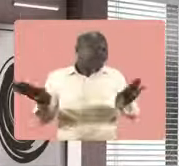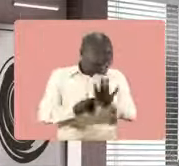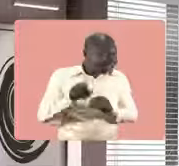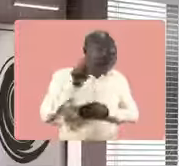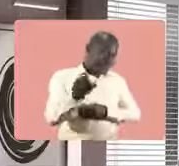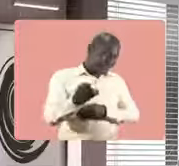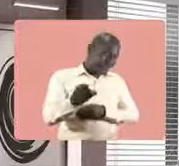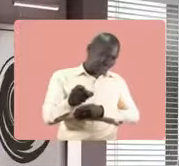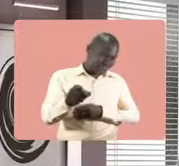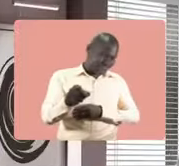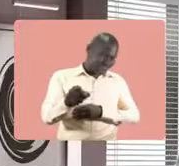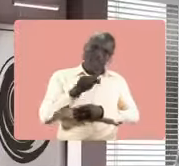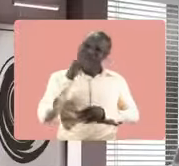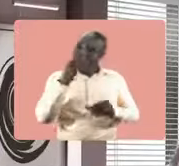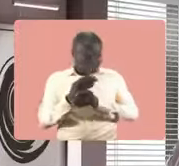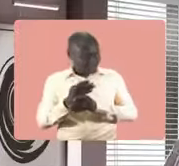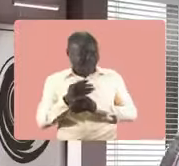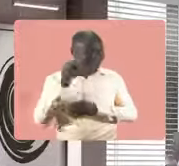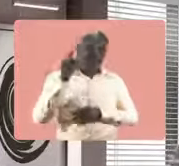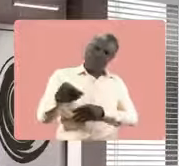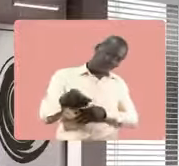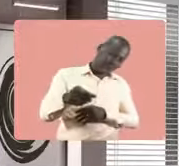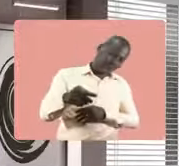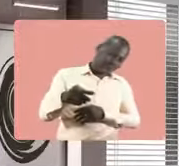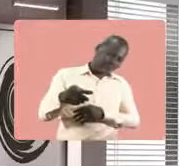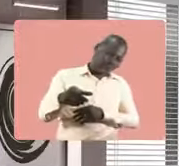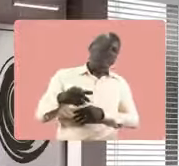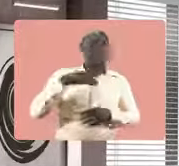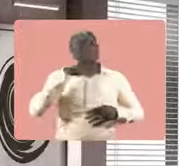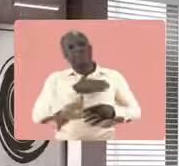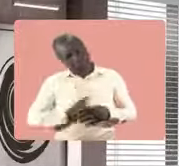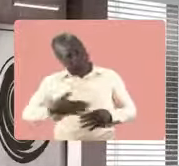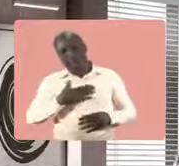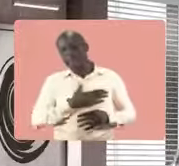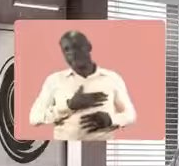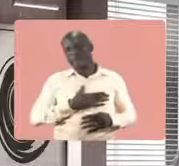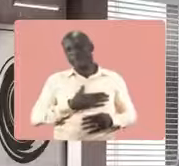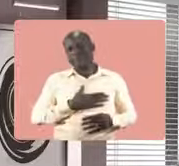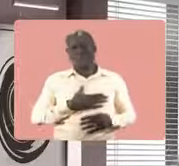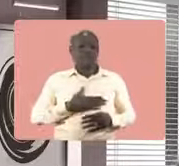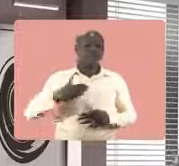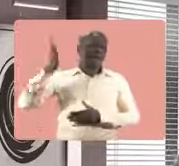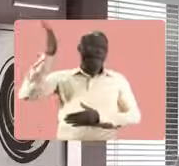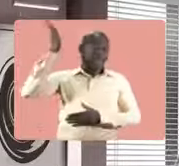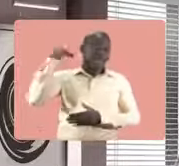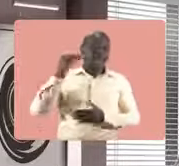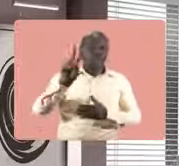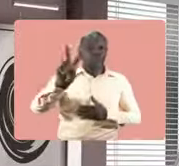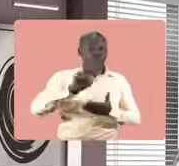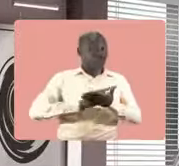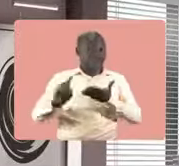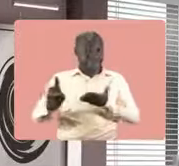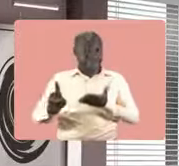wo ho no o ba be fere wo me da fopa e wo tie me hwa na wo twe mienu a etwa mu